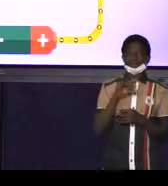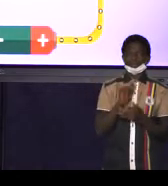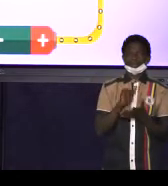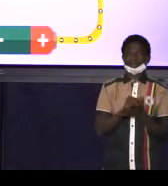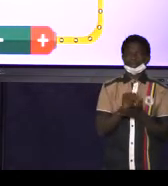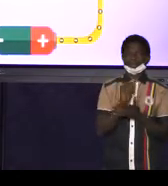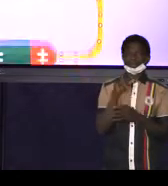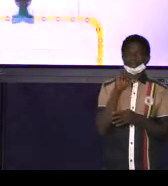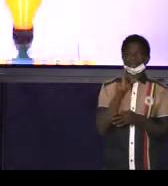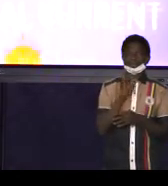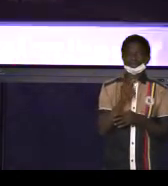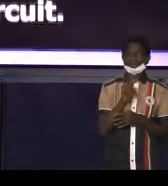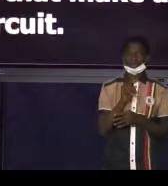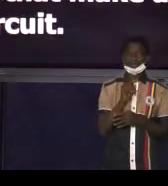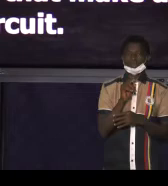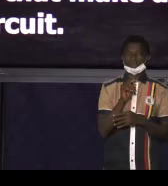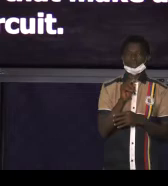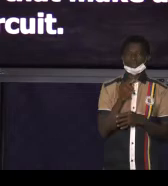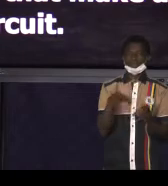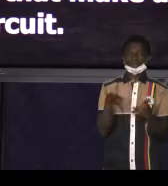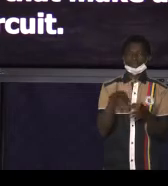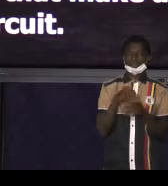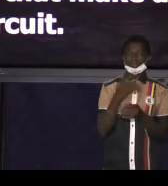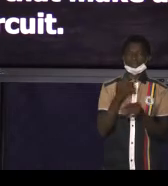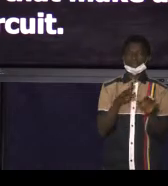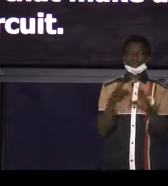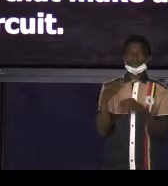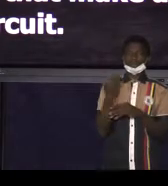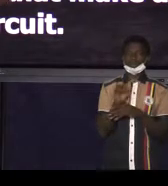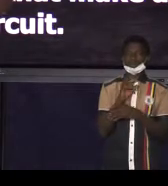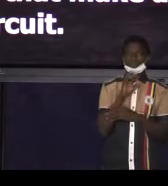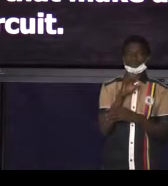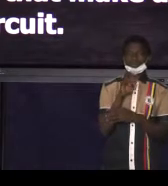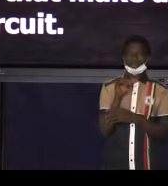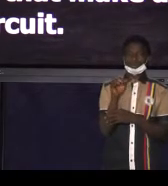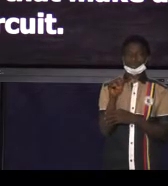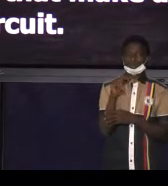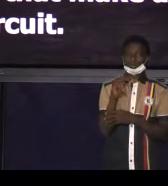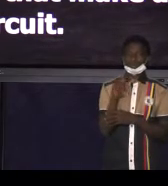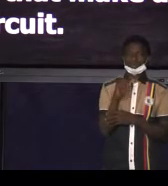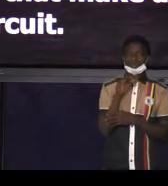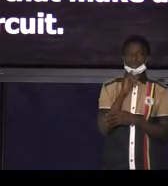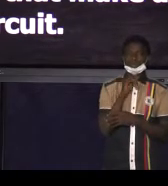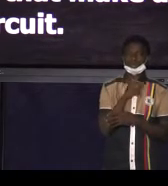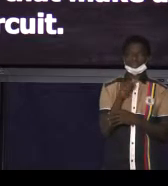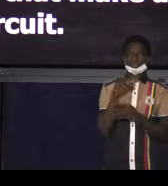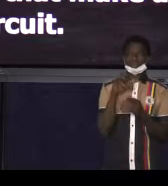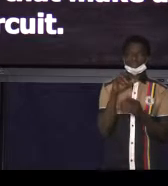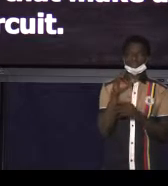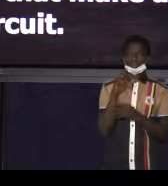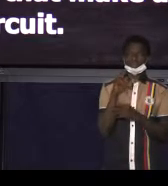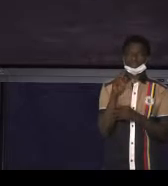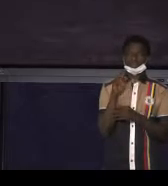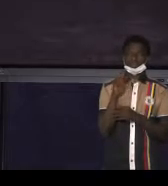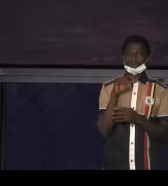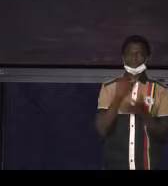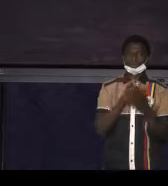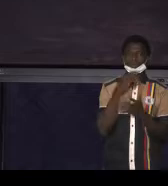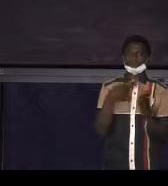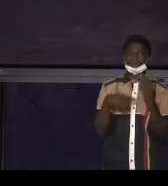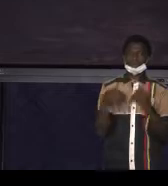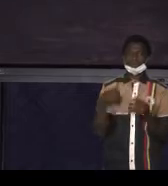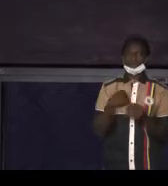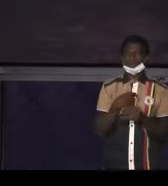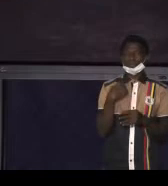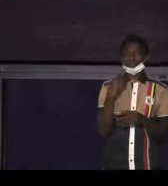light here. So that one involves the flow of current in a circuit. That is what